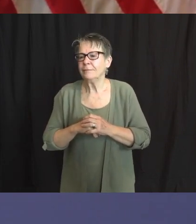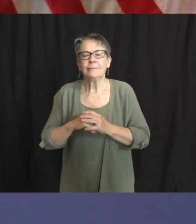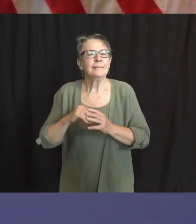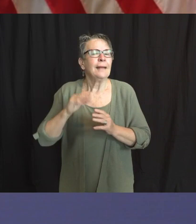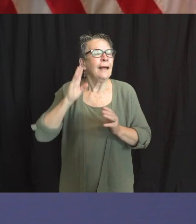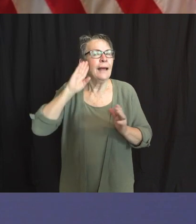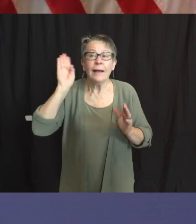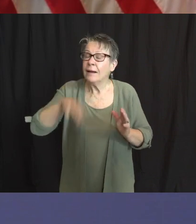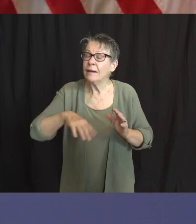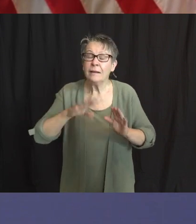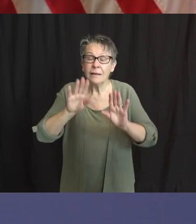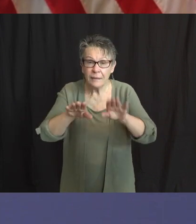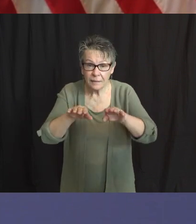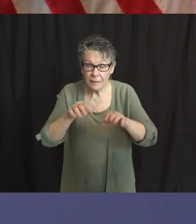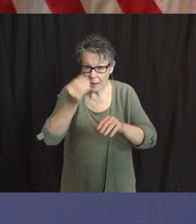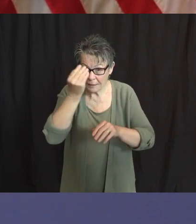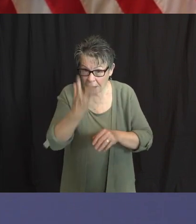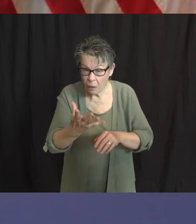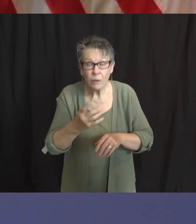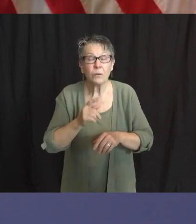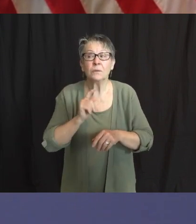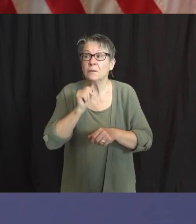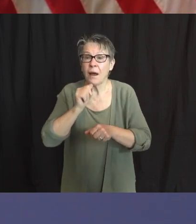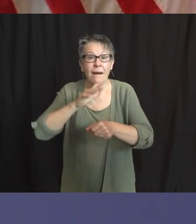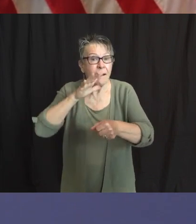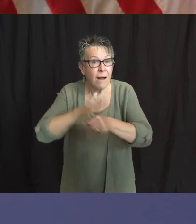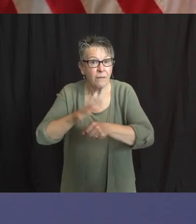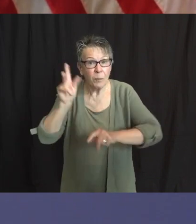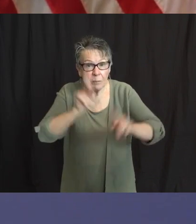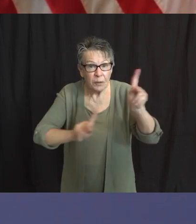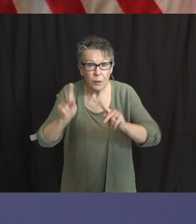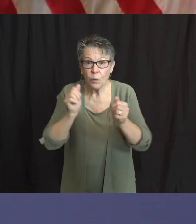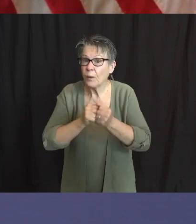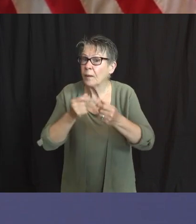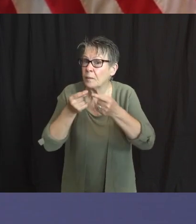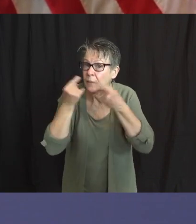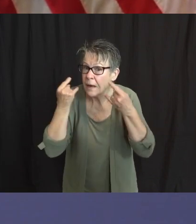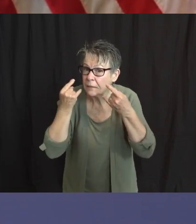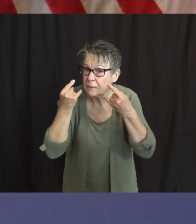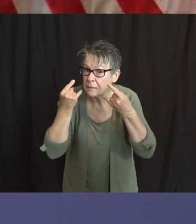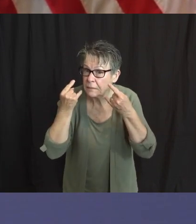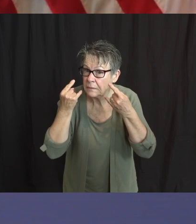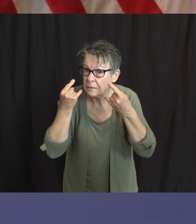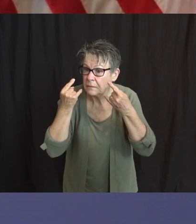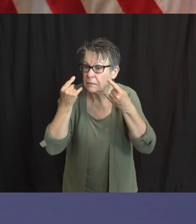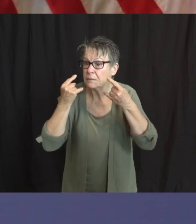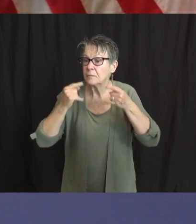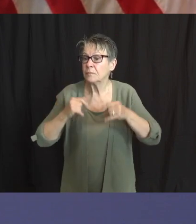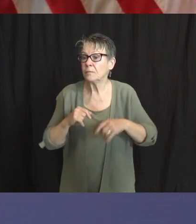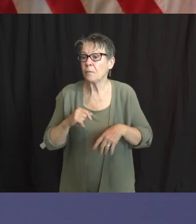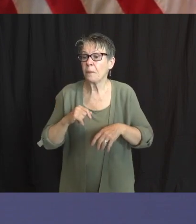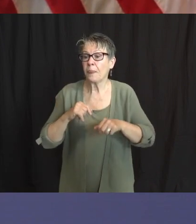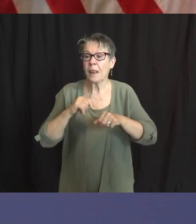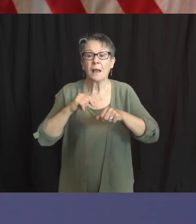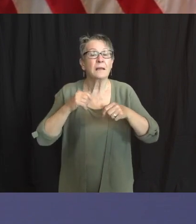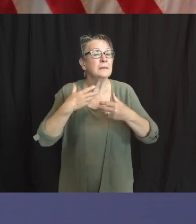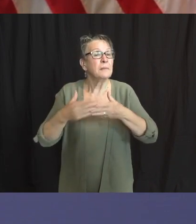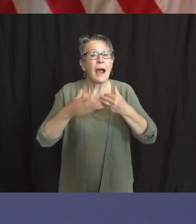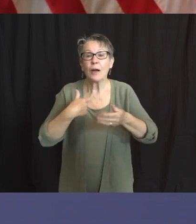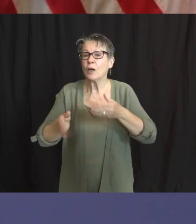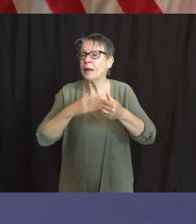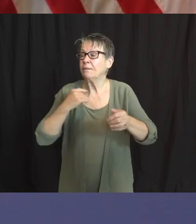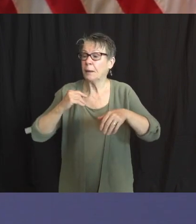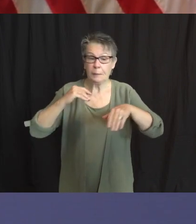And we've got to be very careful that we've got distancing, particularly in waiting in line to buy beach badges is an obvious